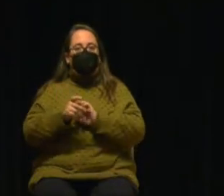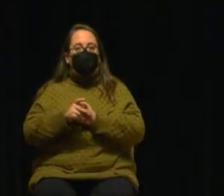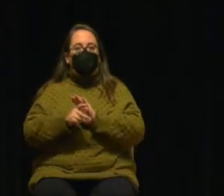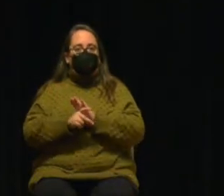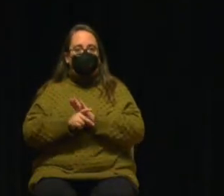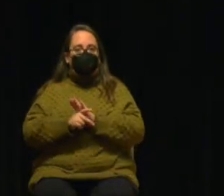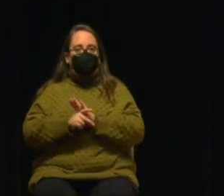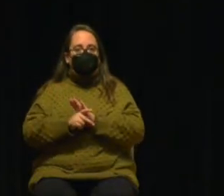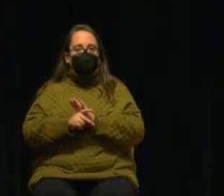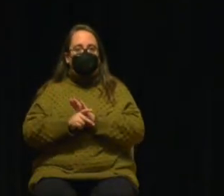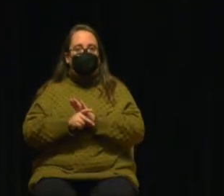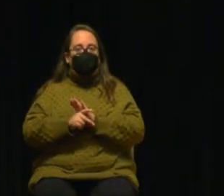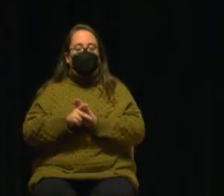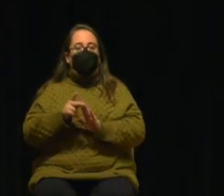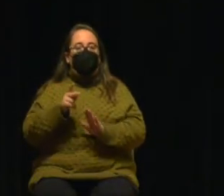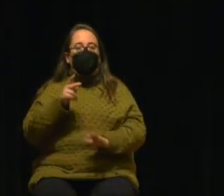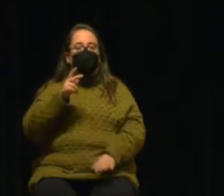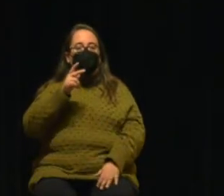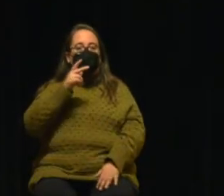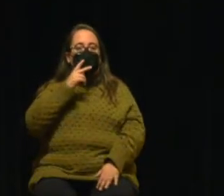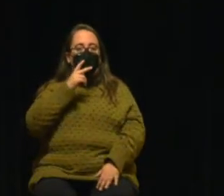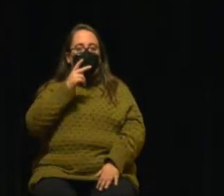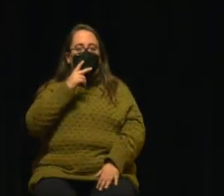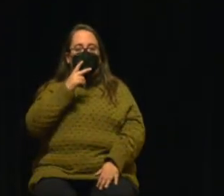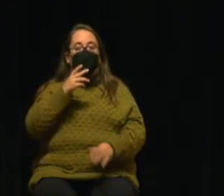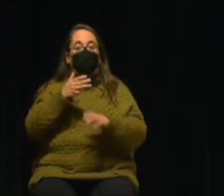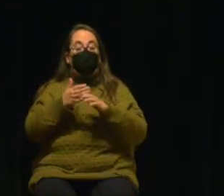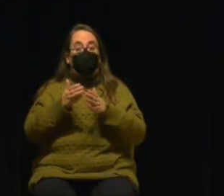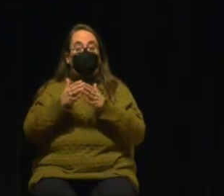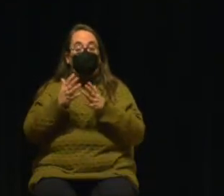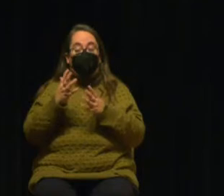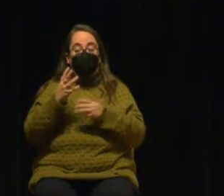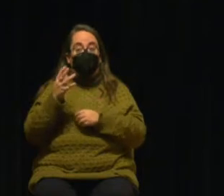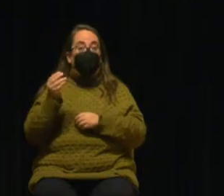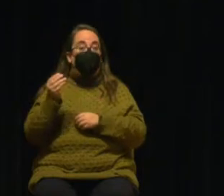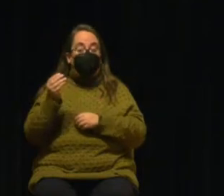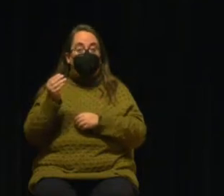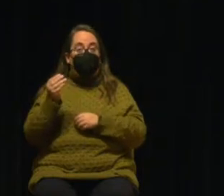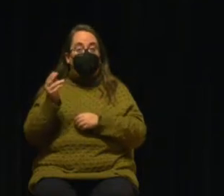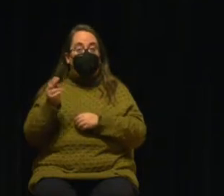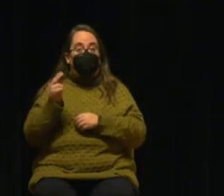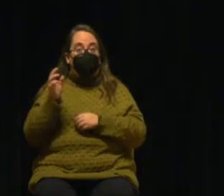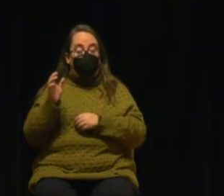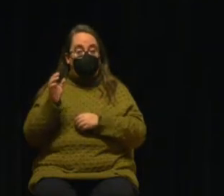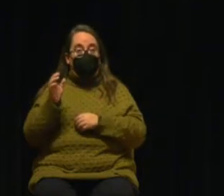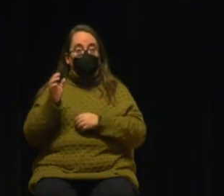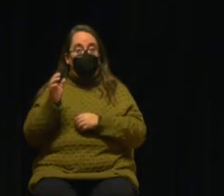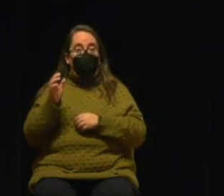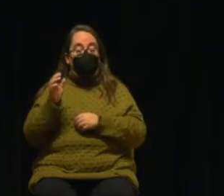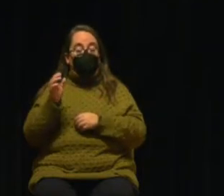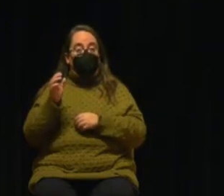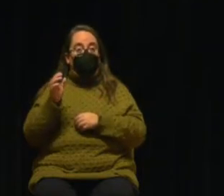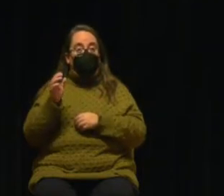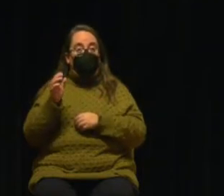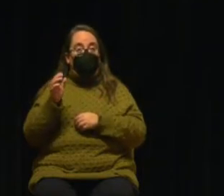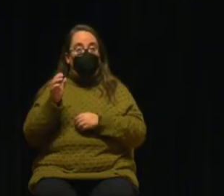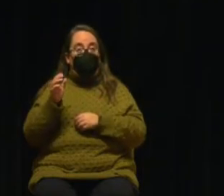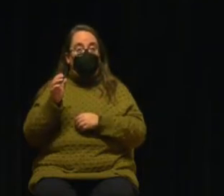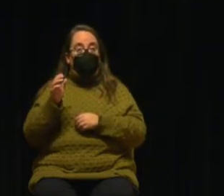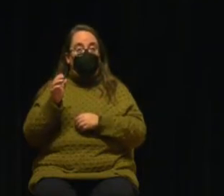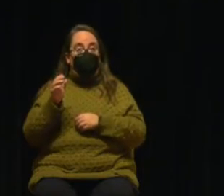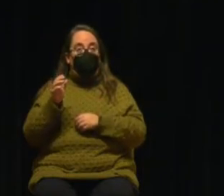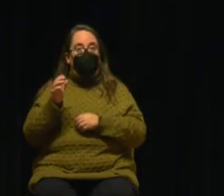of so-called smoking. Before ships were allowed to leave the ports of North Carolina, they were infused